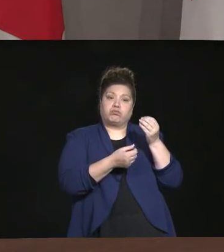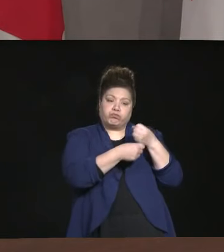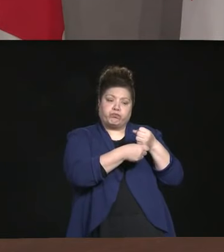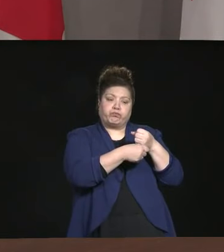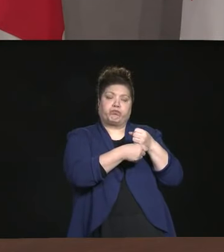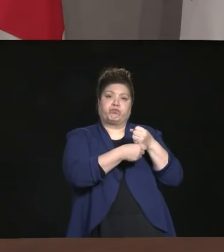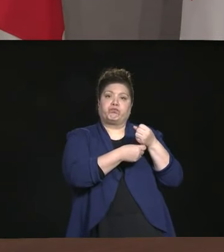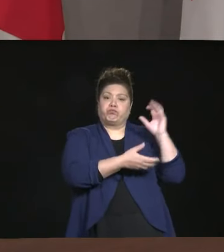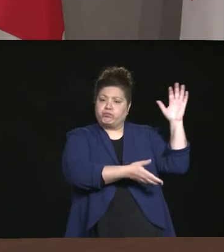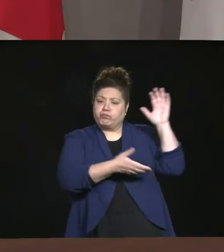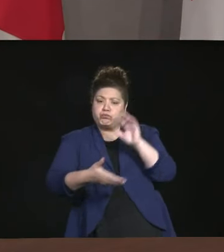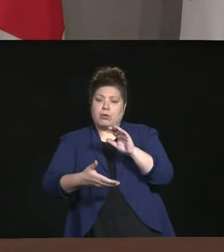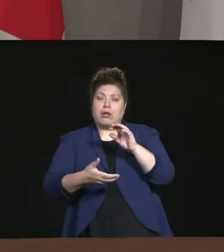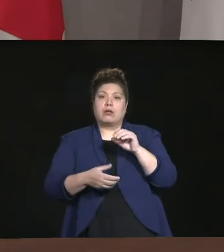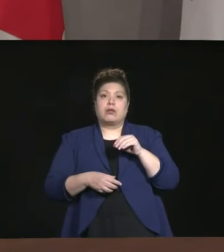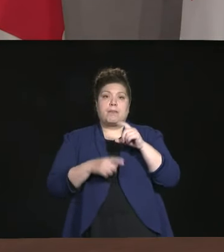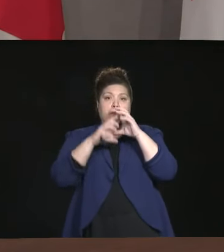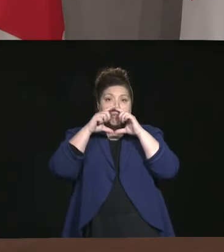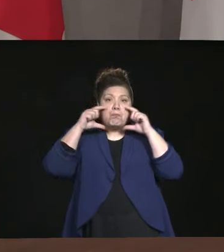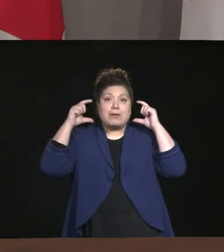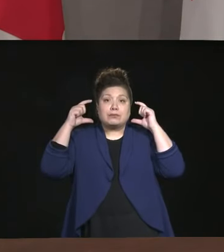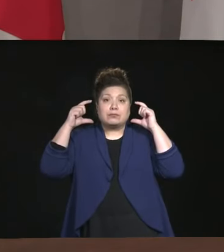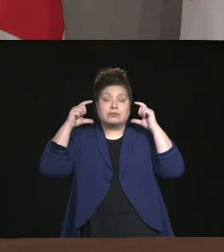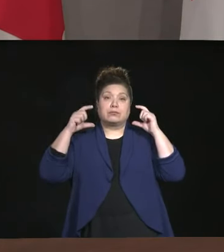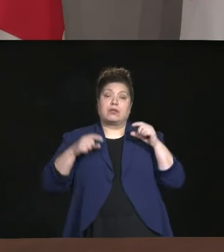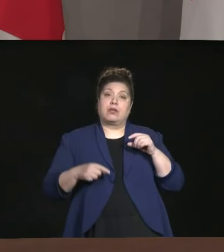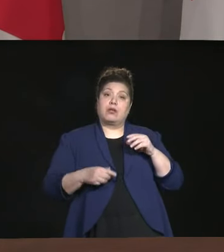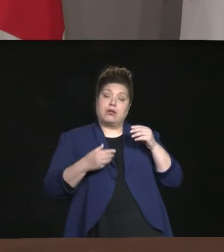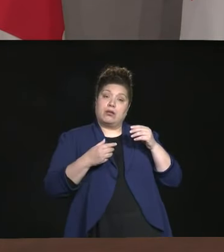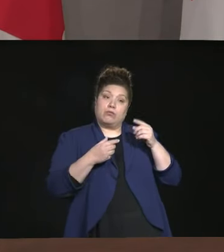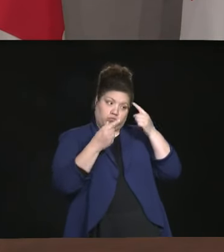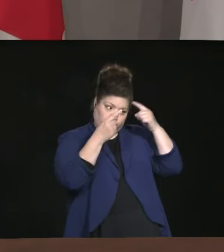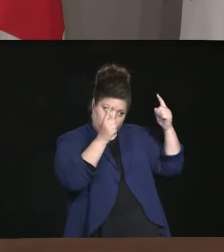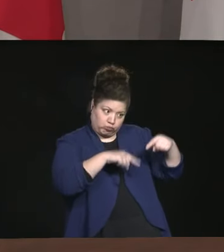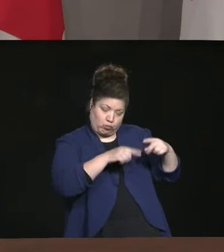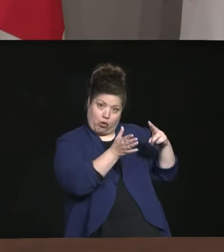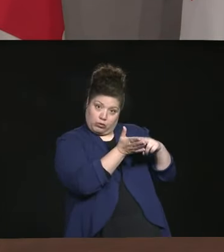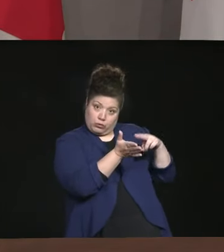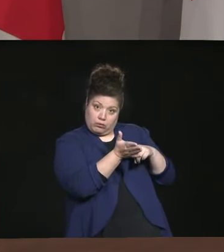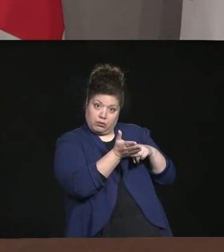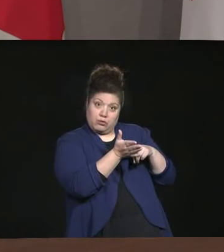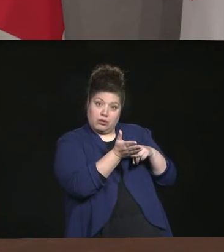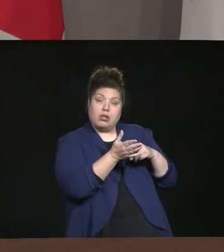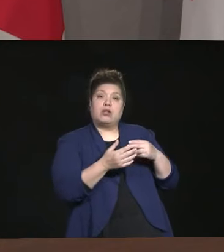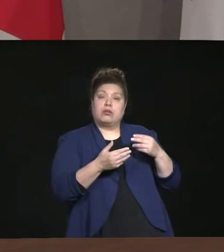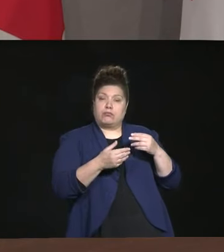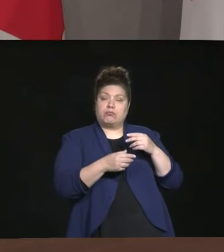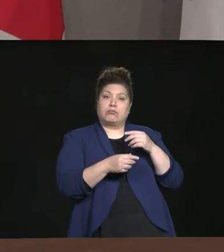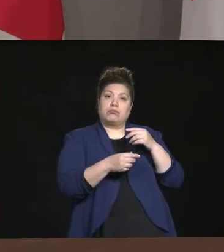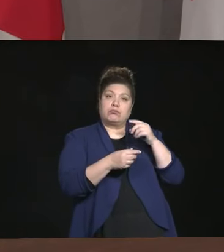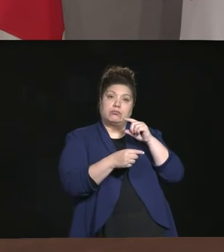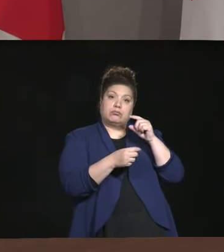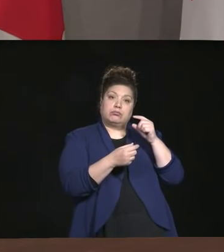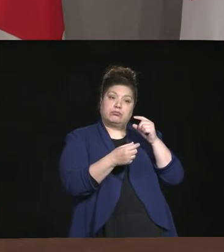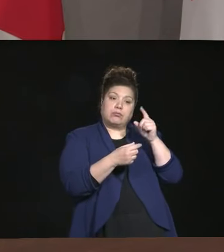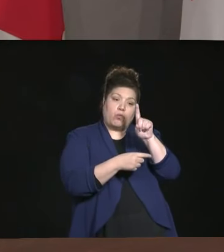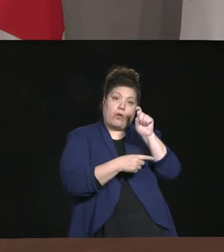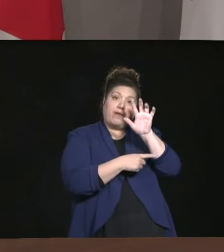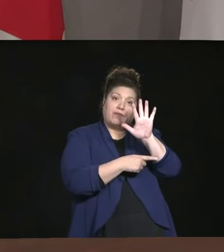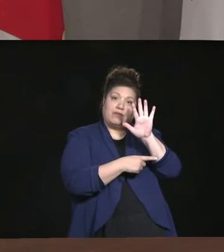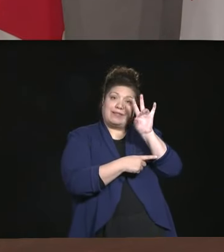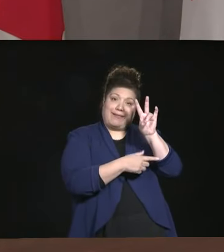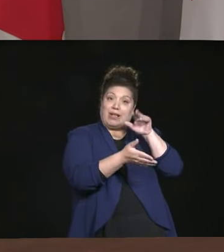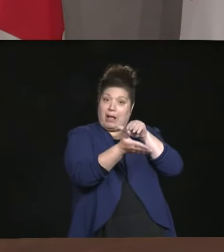order, we have now managed to secure more than 157 million